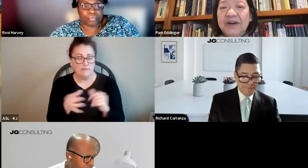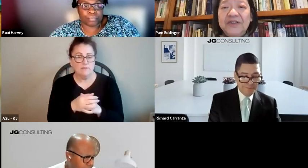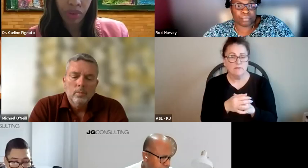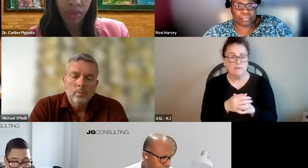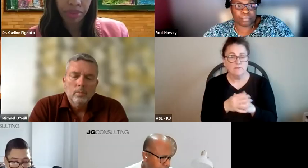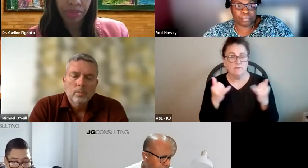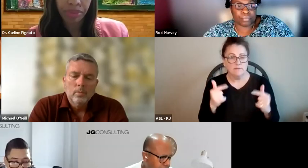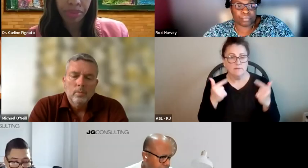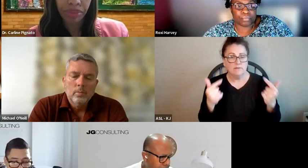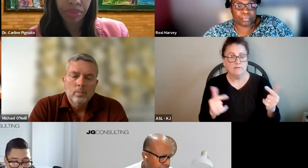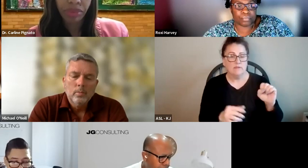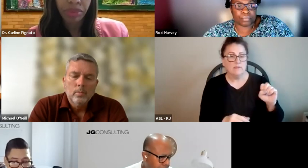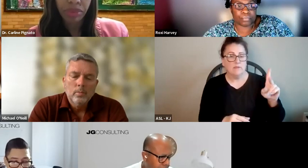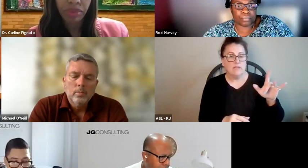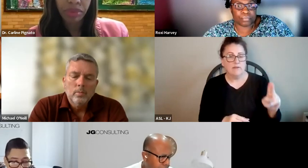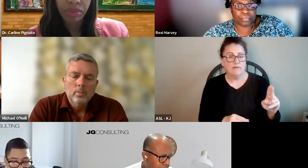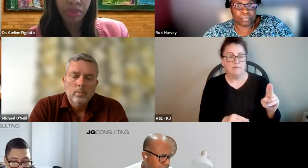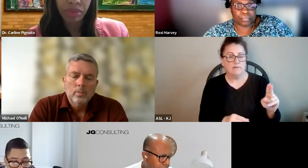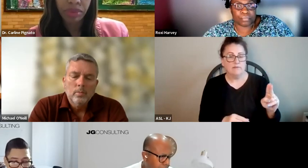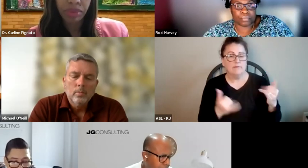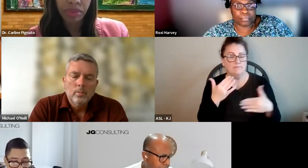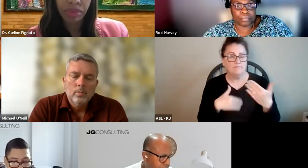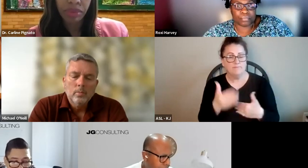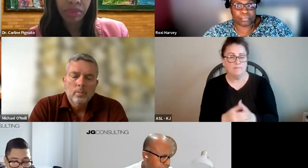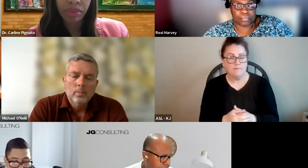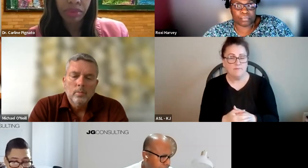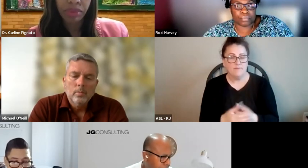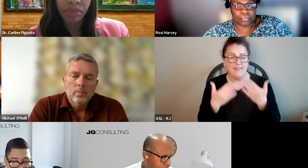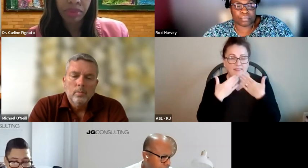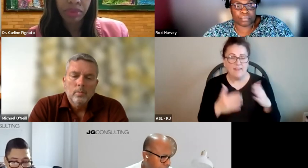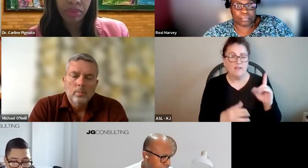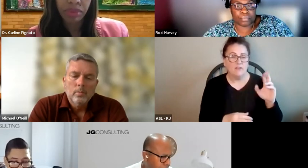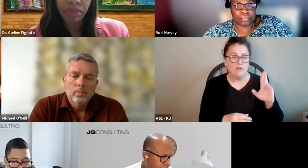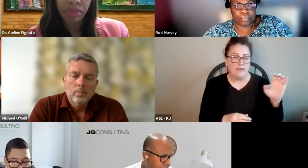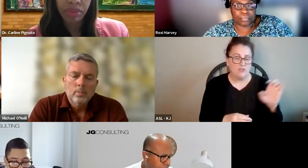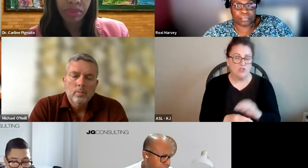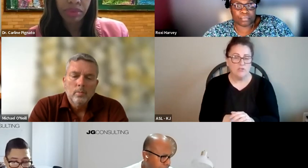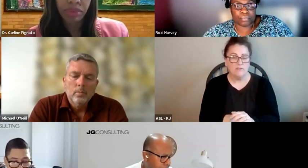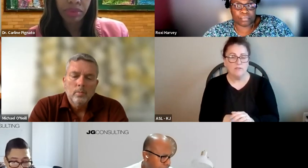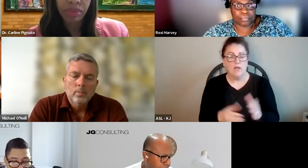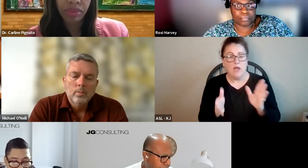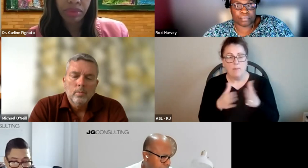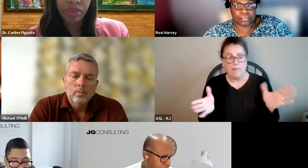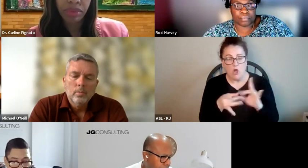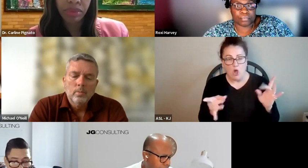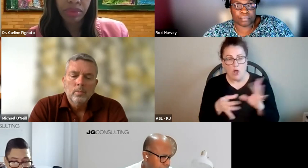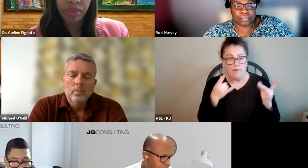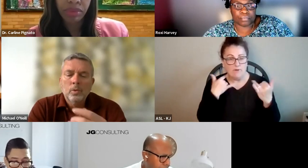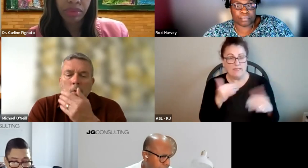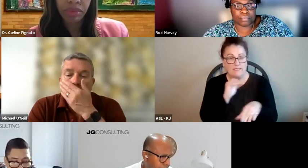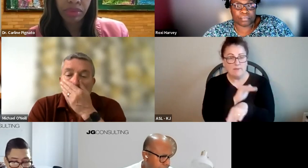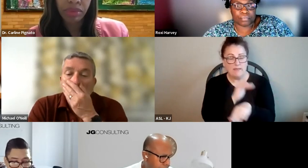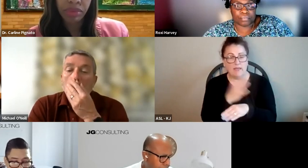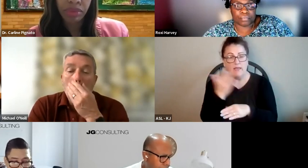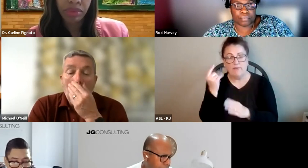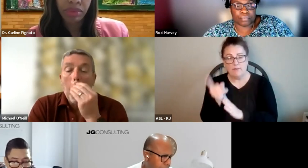turn it over to Ms. Sullivan to conduct our process. Thank you, Dr. Edinger. The public comment period for today's meeting will